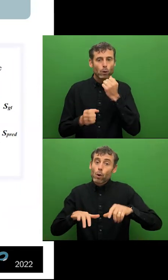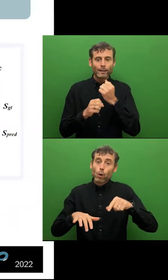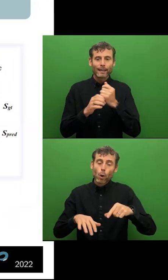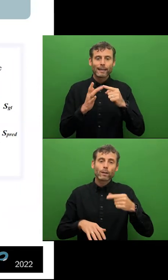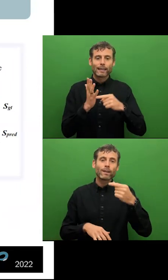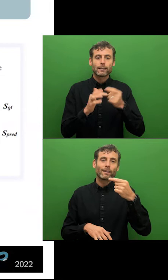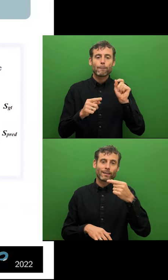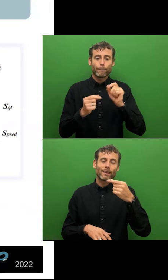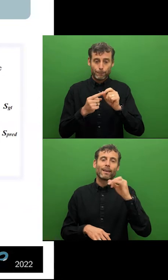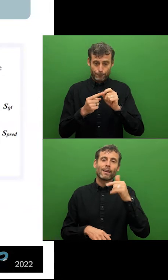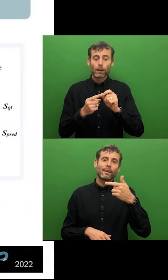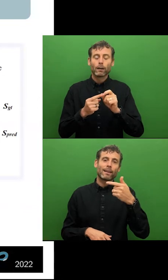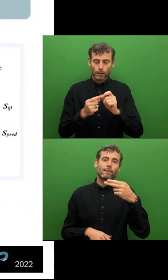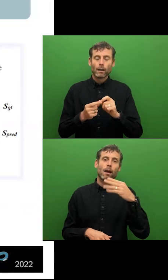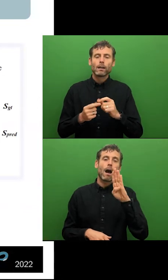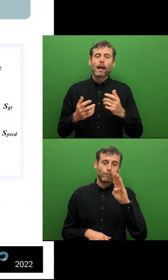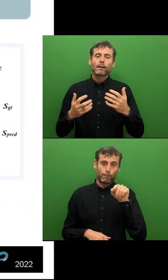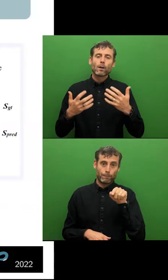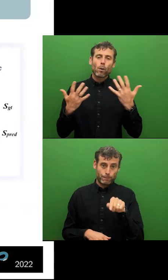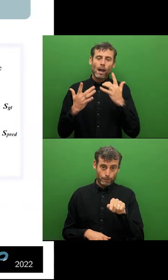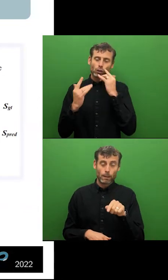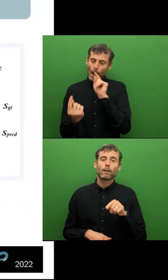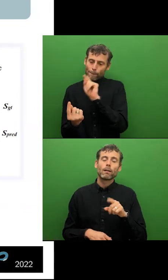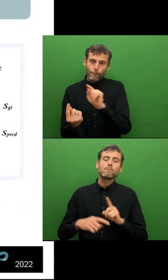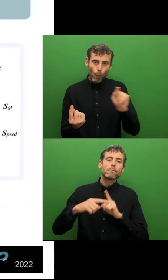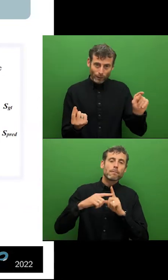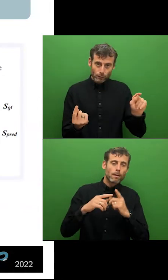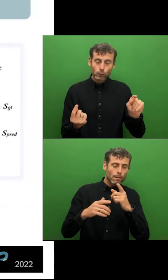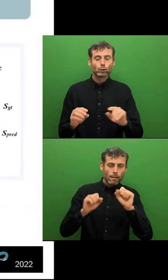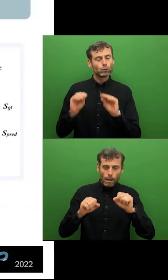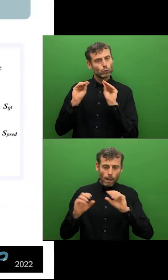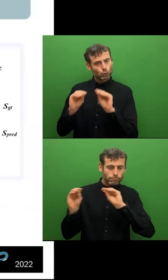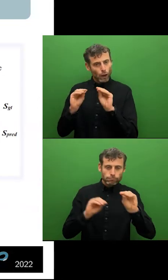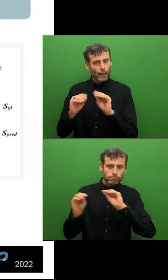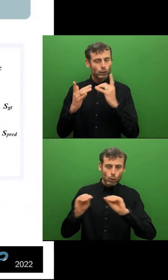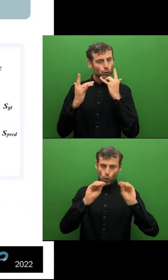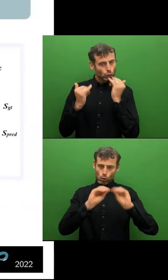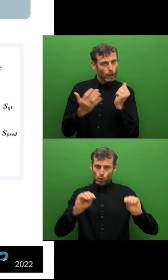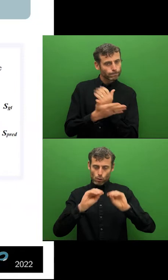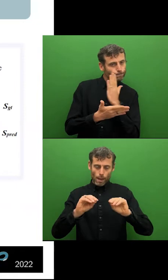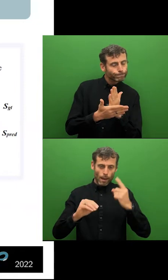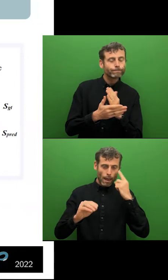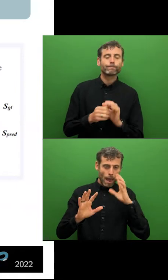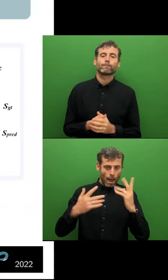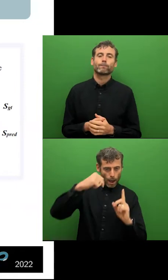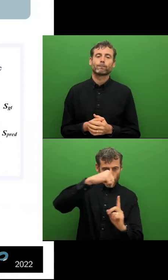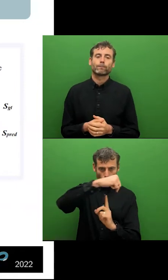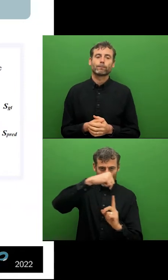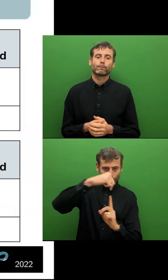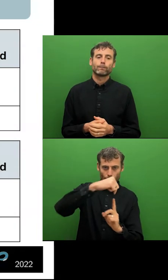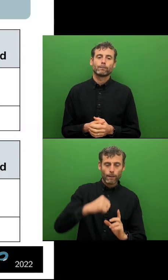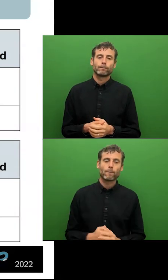on GitHub, as well as model checkpoints, which you can use to train and evaluate different versions of this baseline.